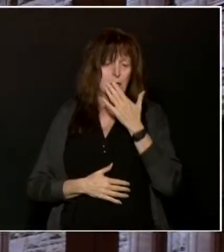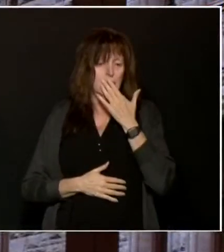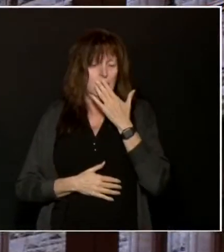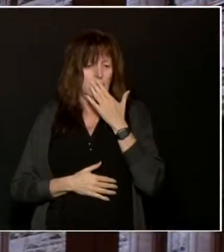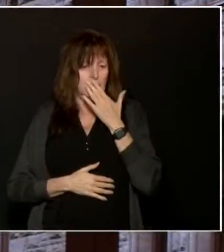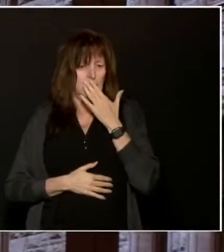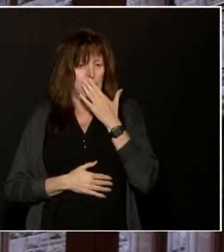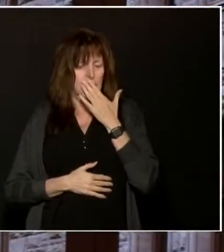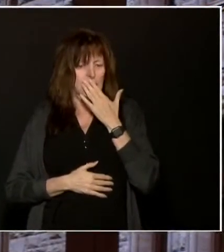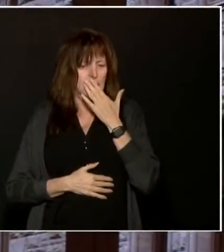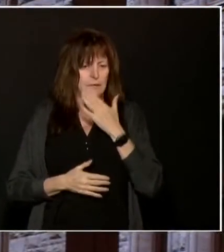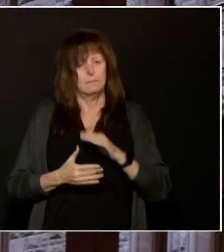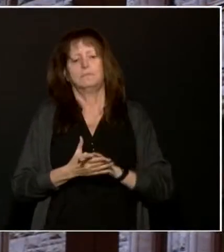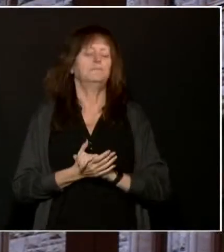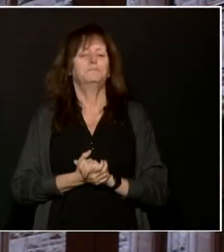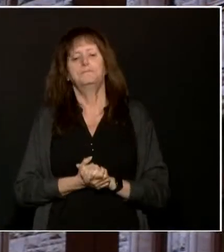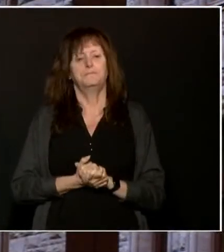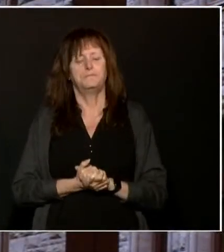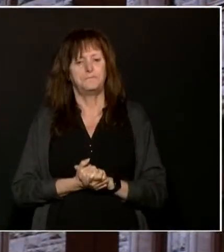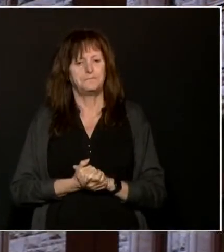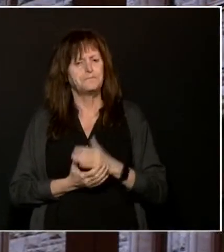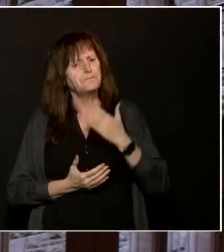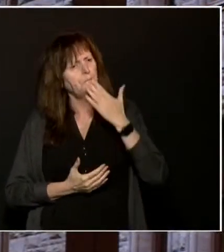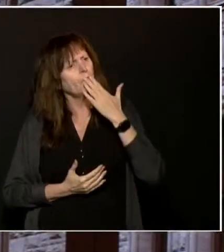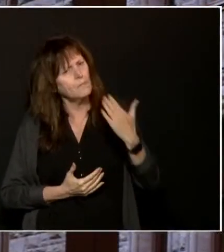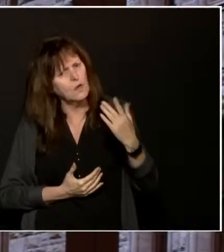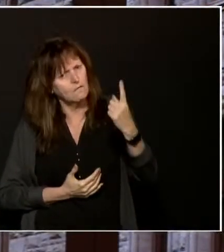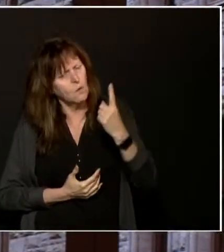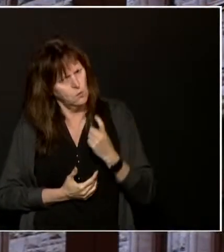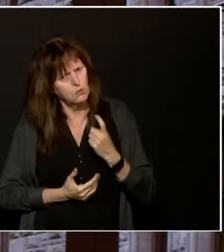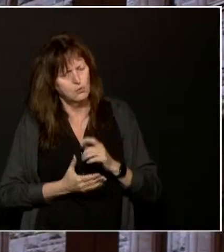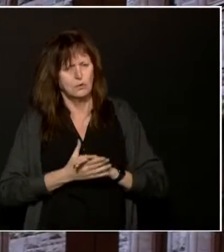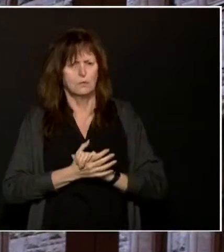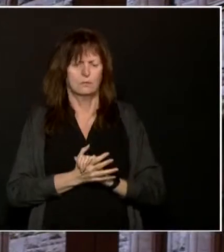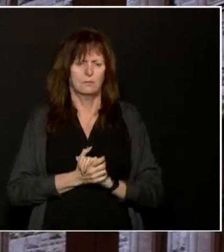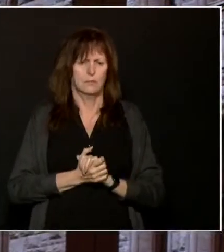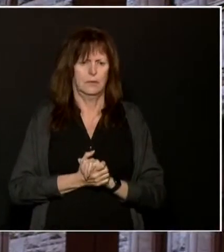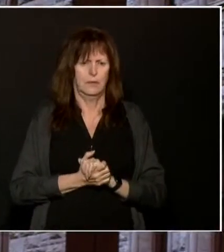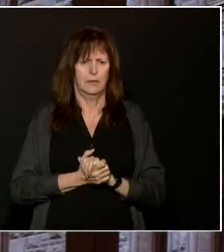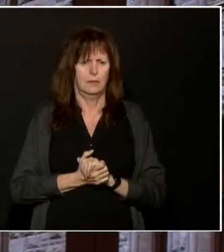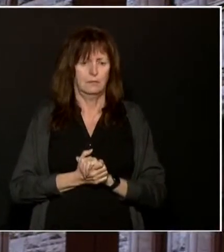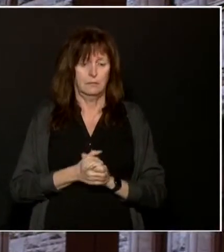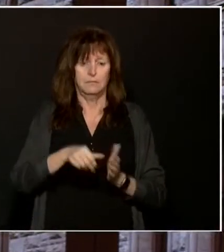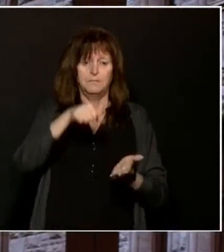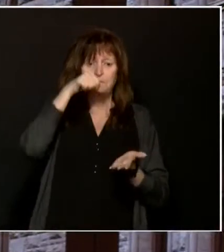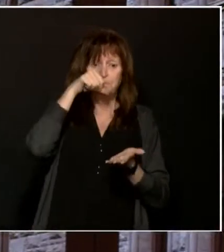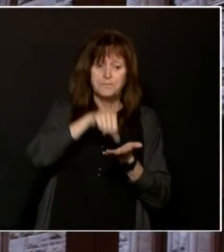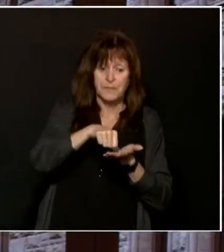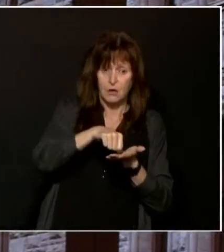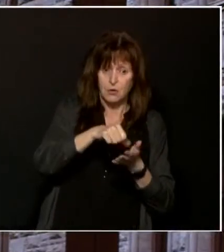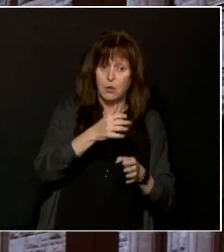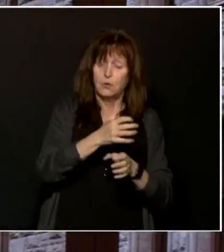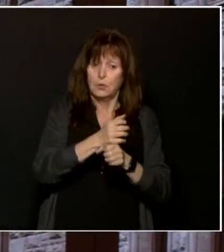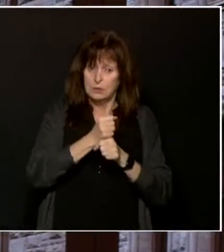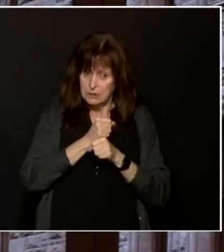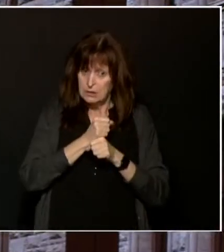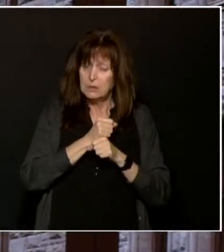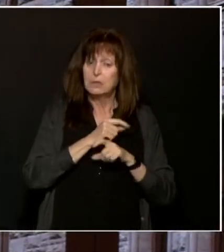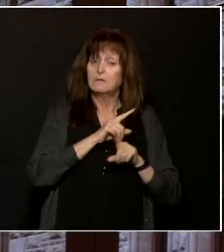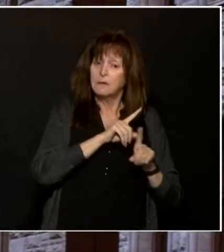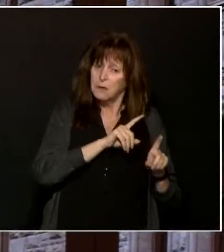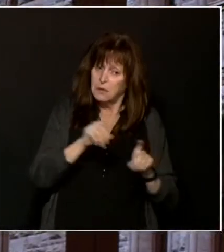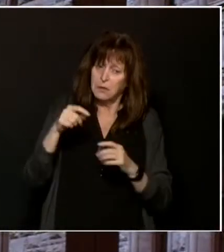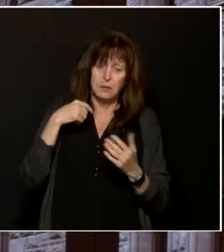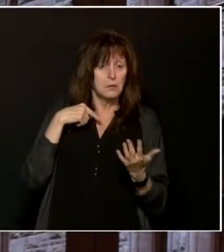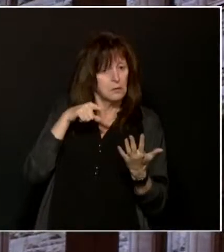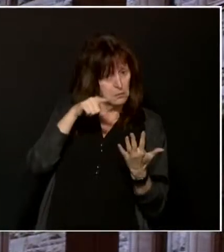So thank you for the question. Yes, we received the survey letter and understand that the Premier is